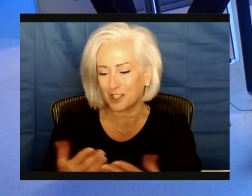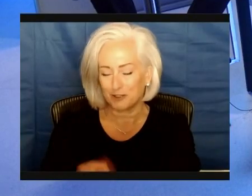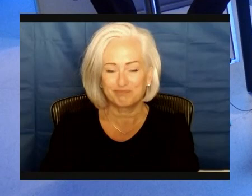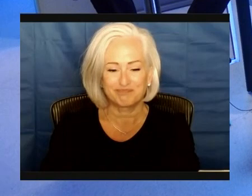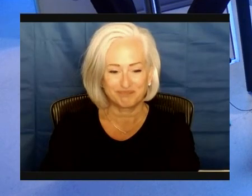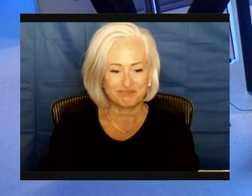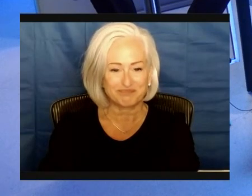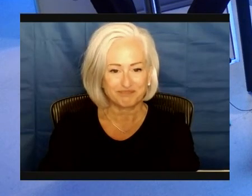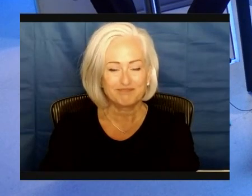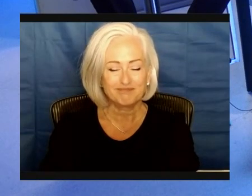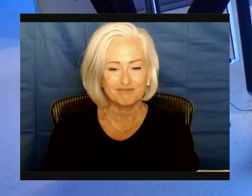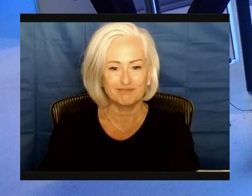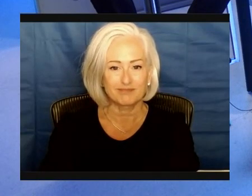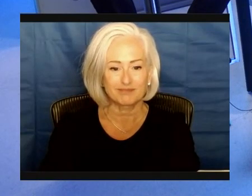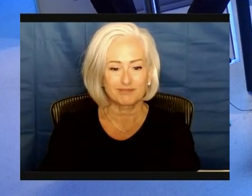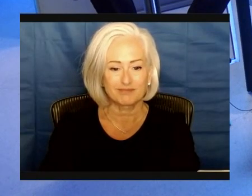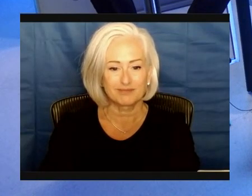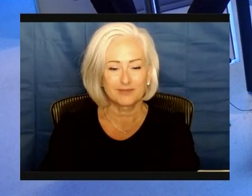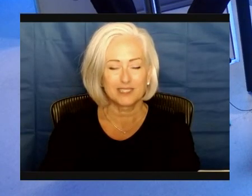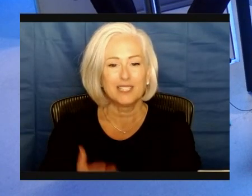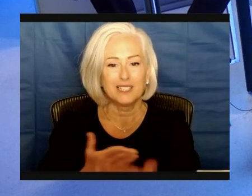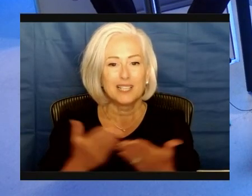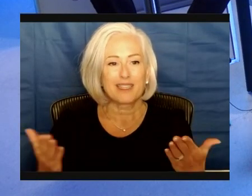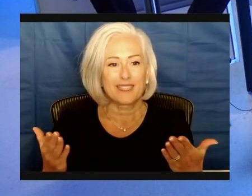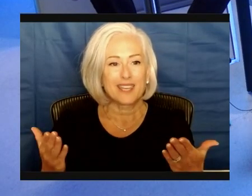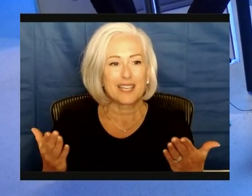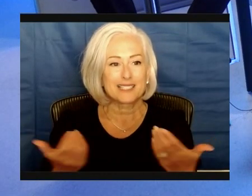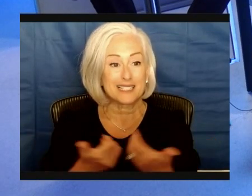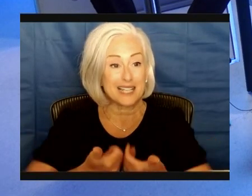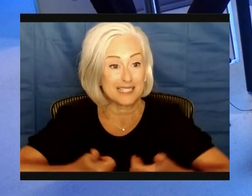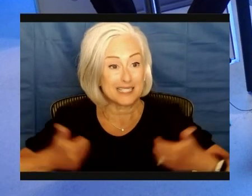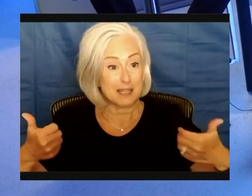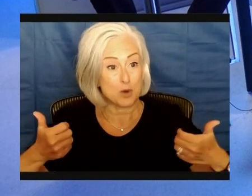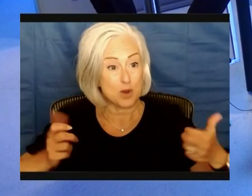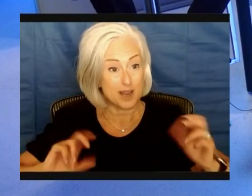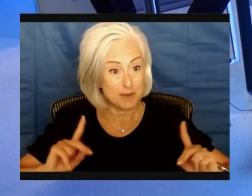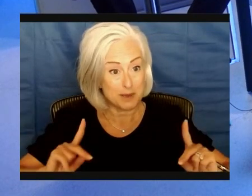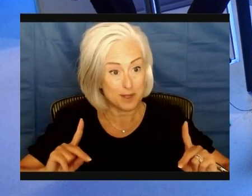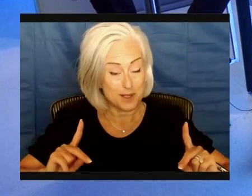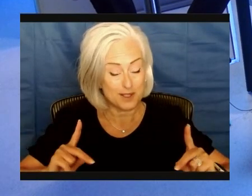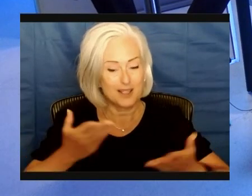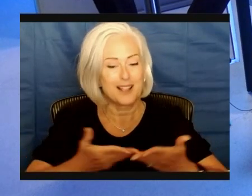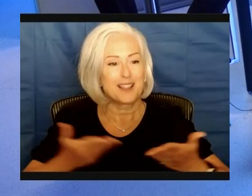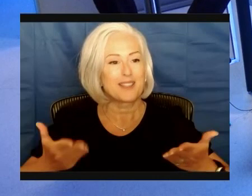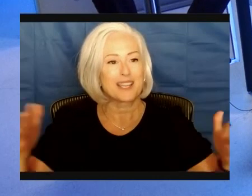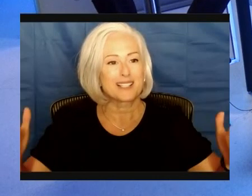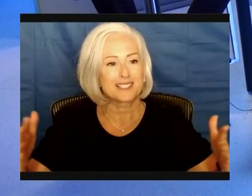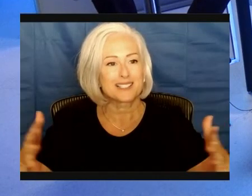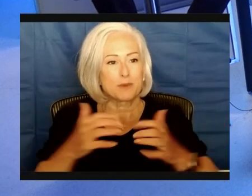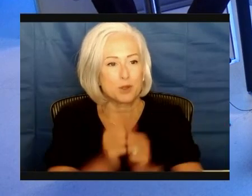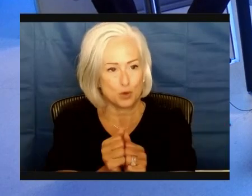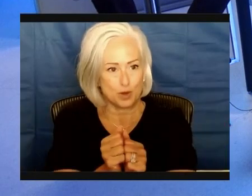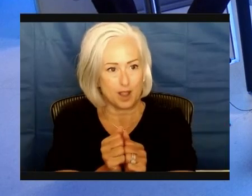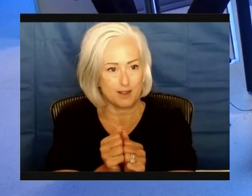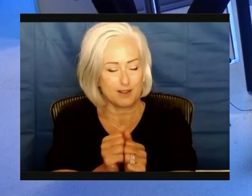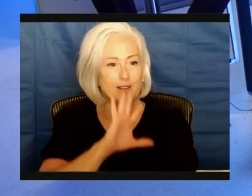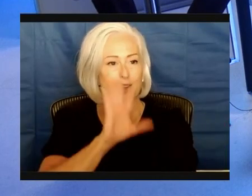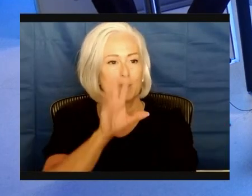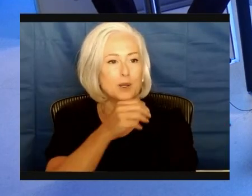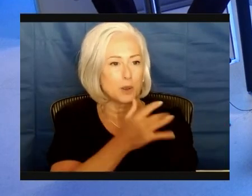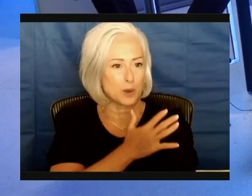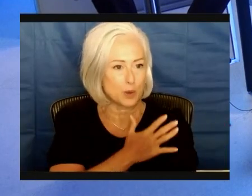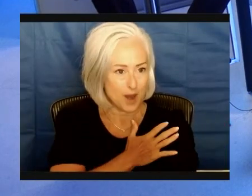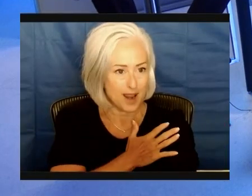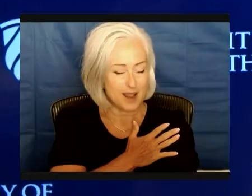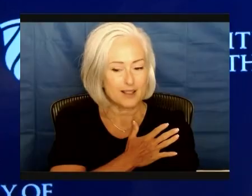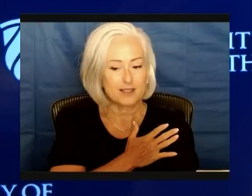there's things that take us apart, and they're the things that put us back together. One of the things that puts us back together is grace, unmerited favor given to each